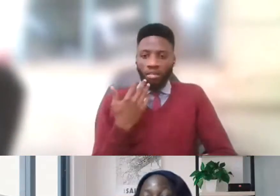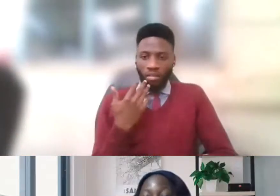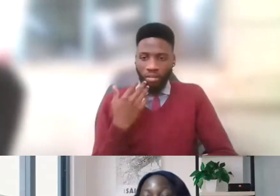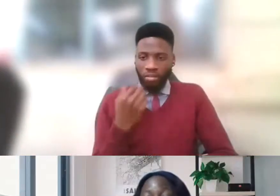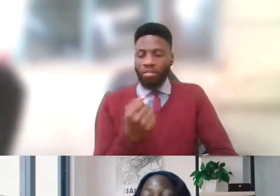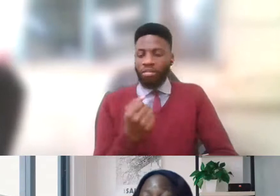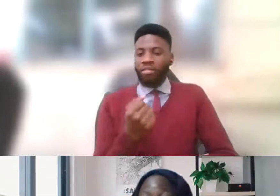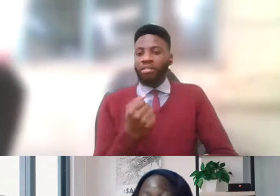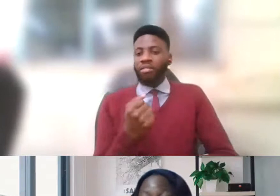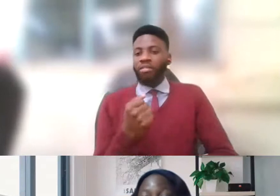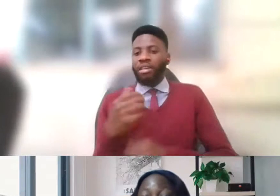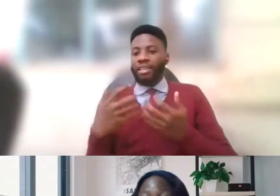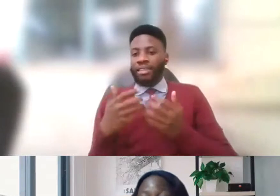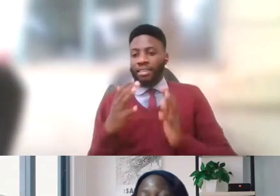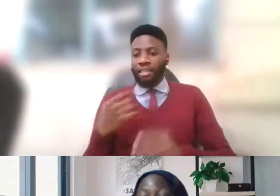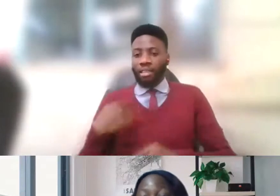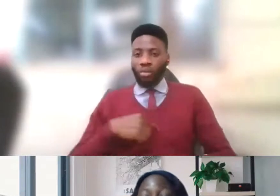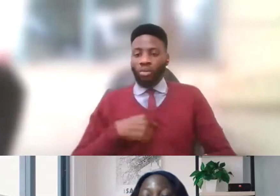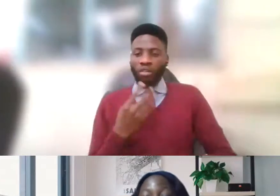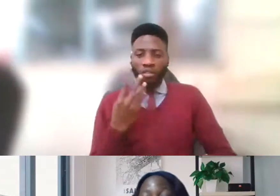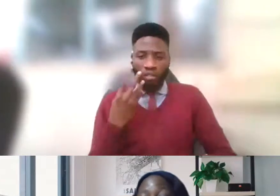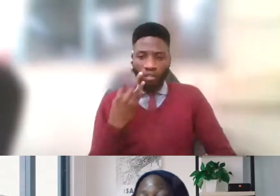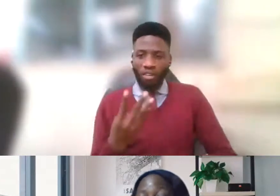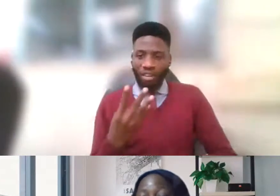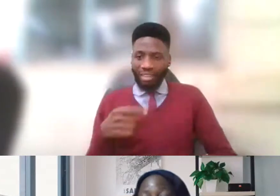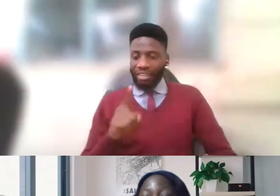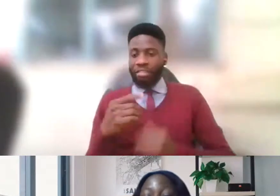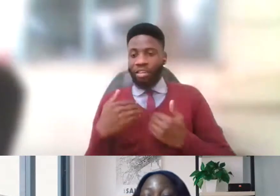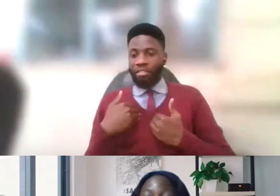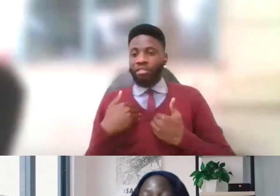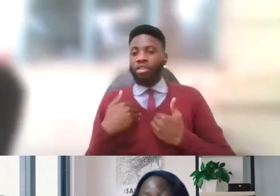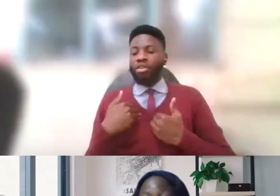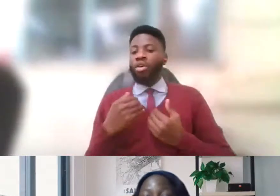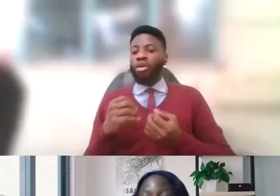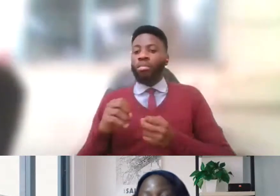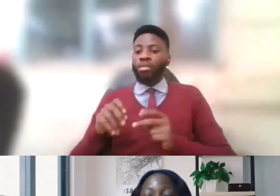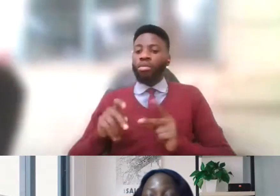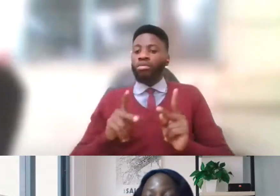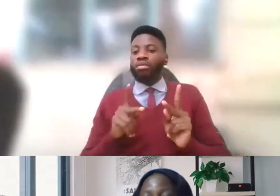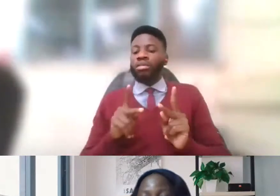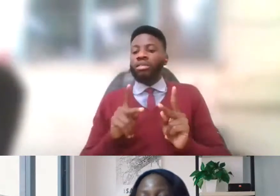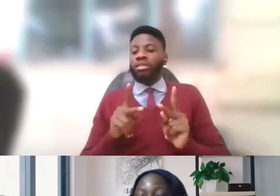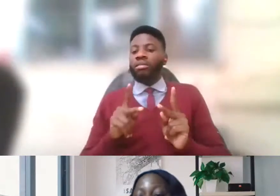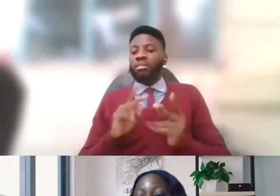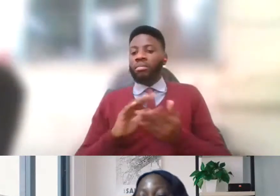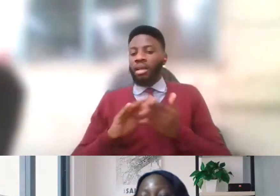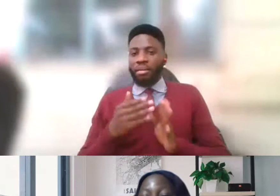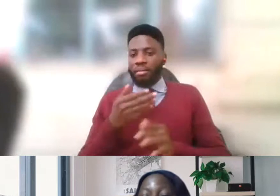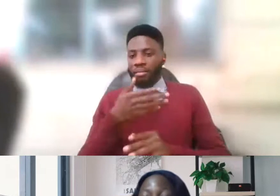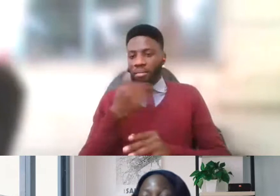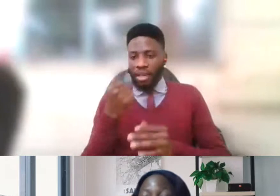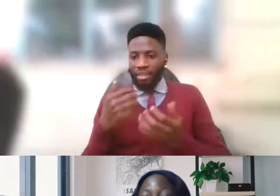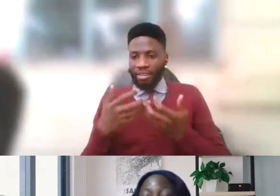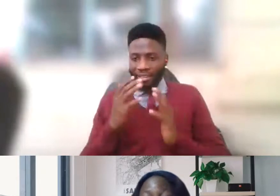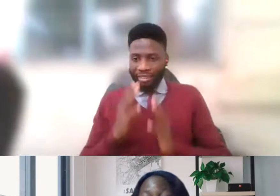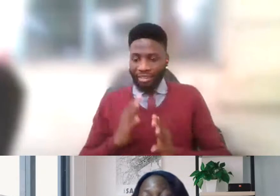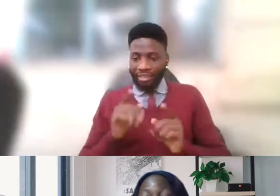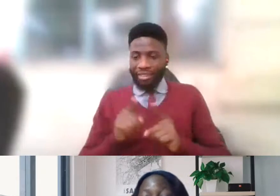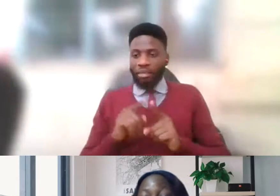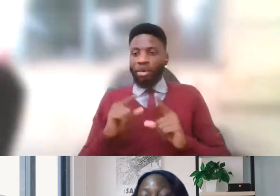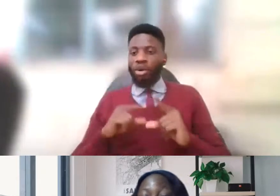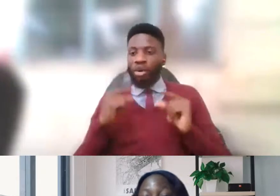an exciting place for us to explore in the next 2 to 3 years as we continue to work in this way. So that's the